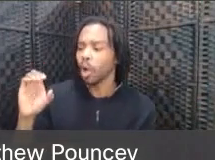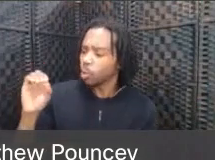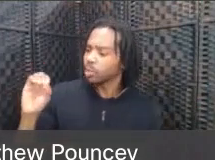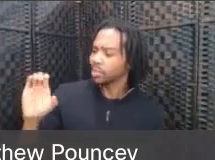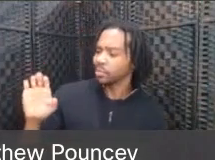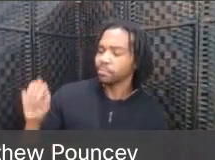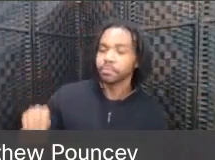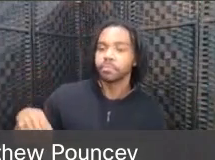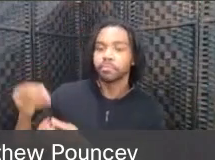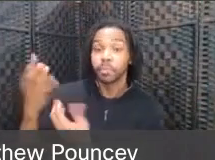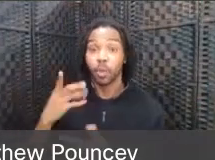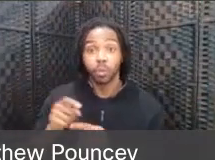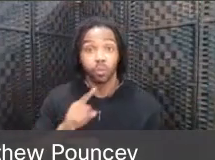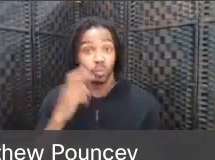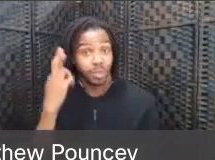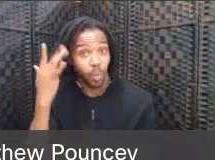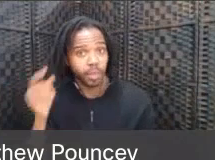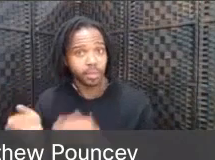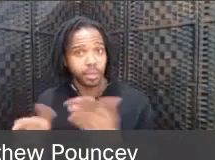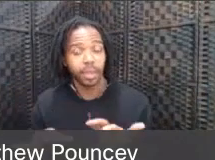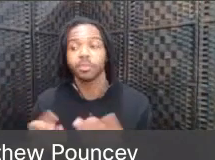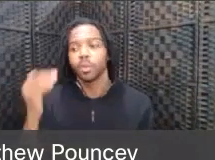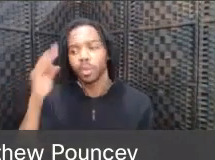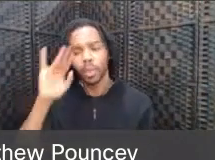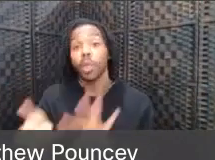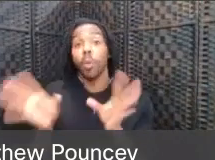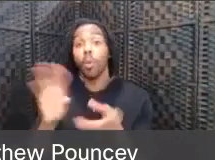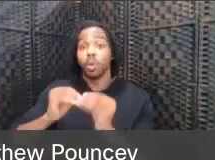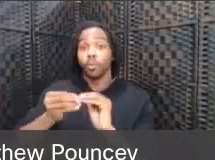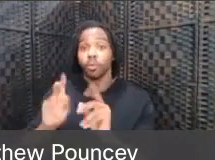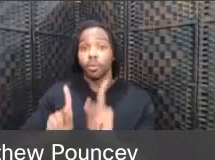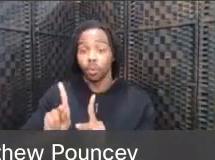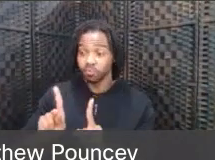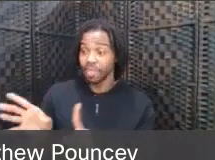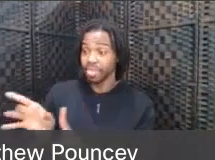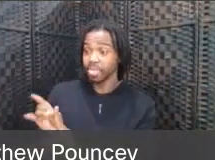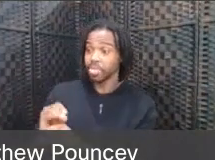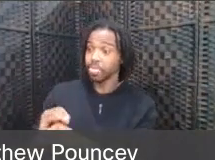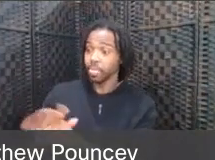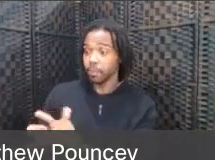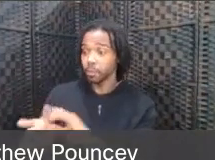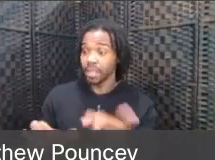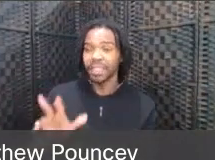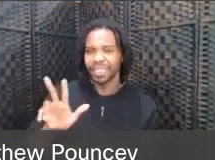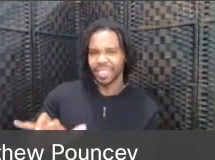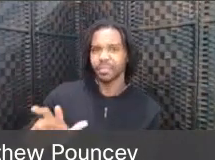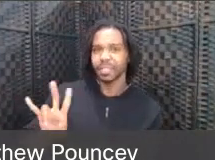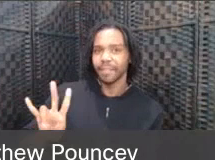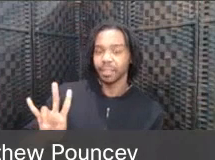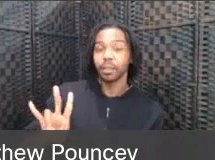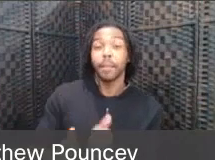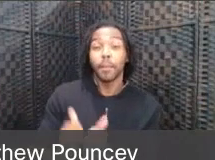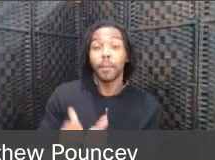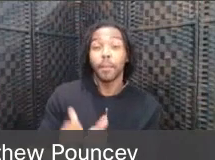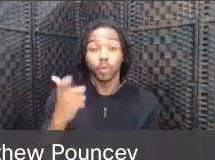total number of people who have confirmed COVID deaths is 37, and the last death that we have that was confirmed